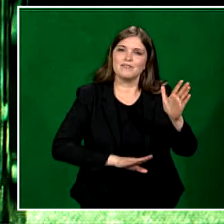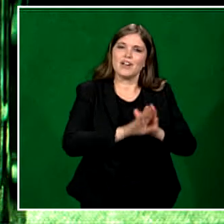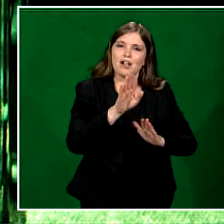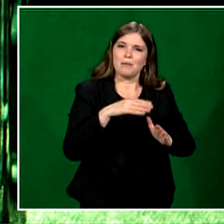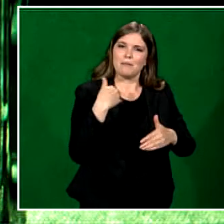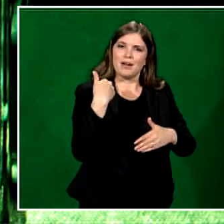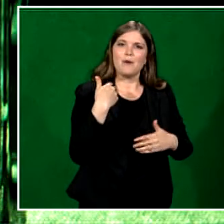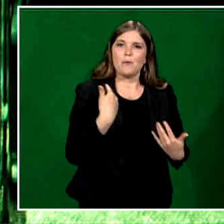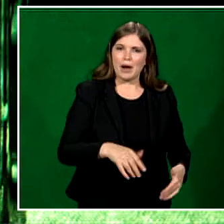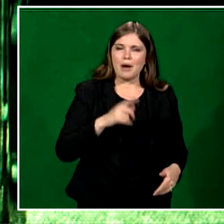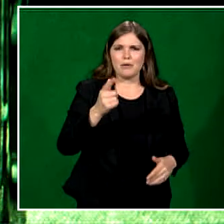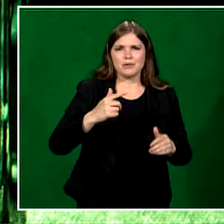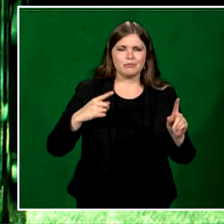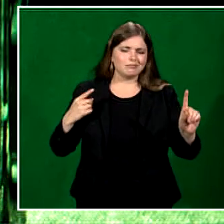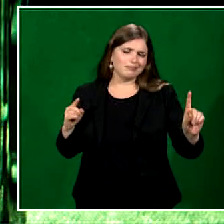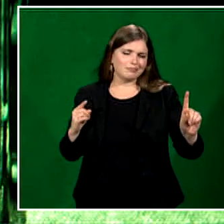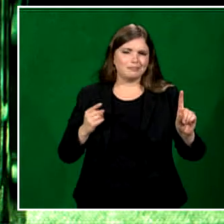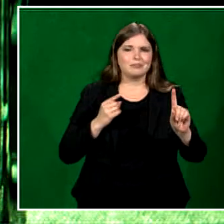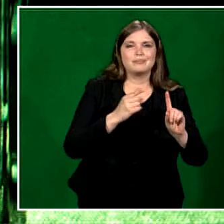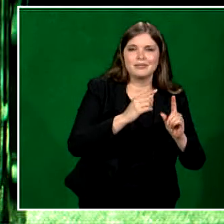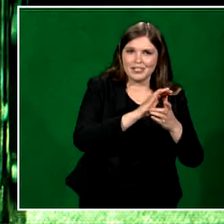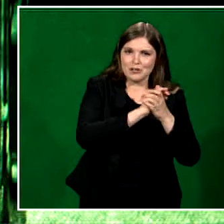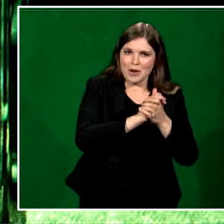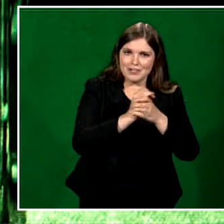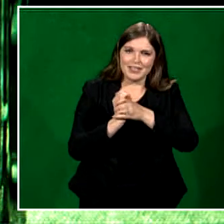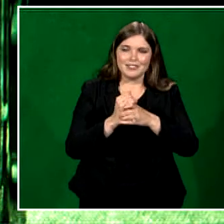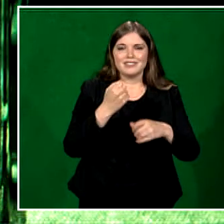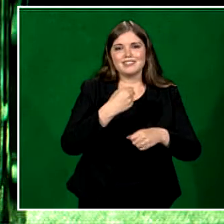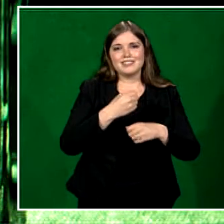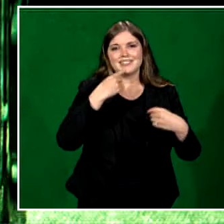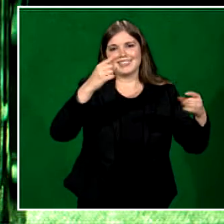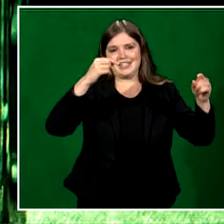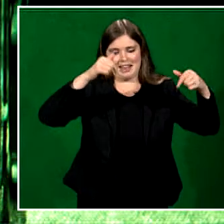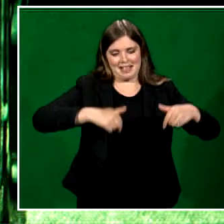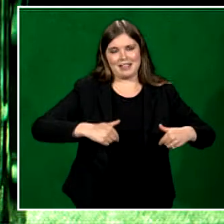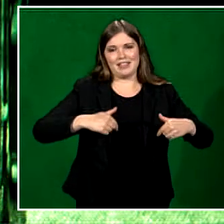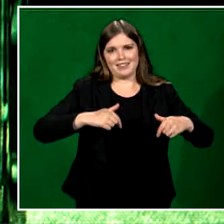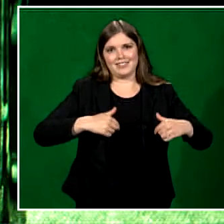way. Congratulations again, getting this far. And thank you.